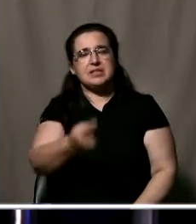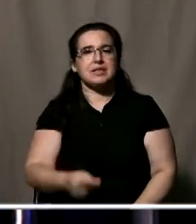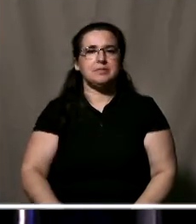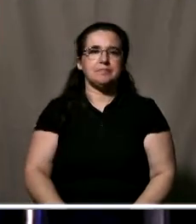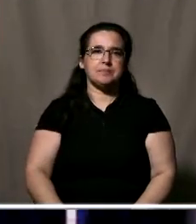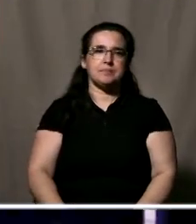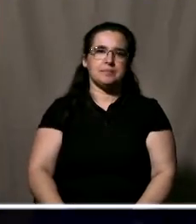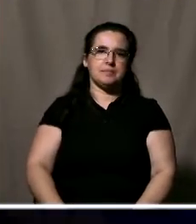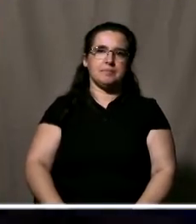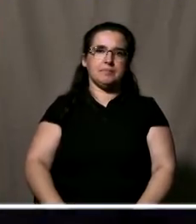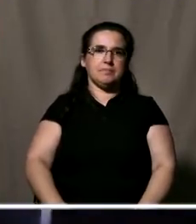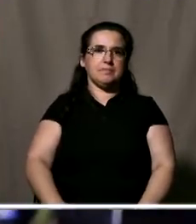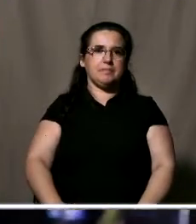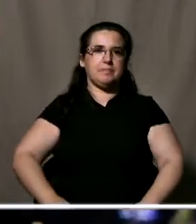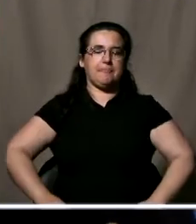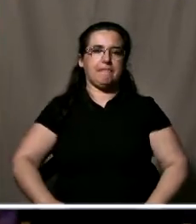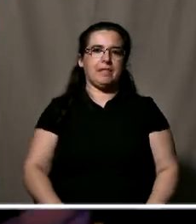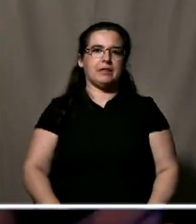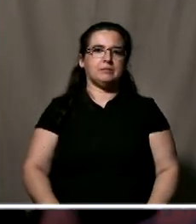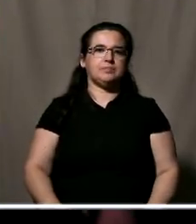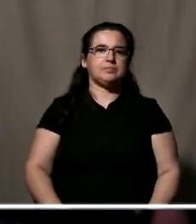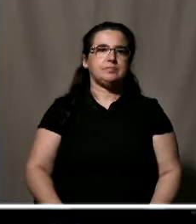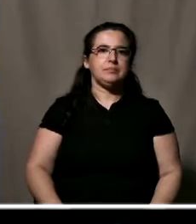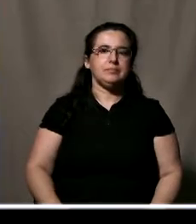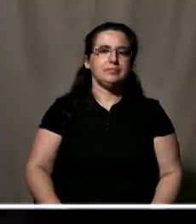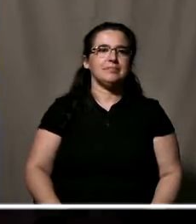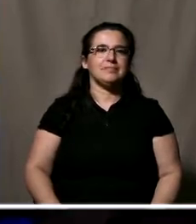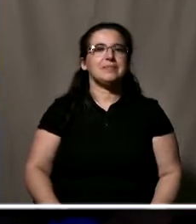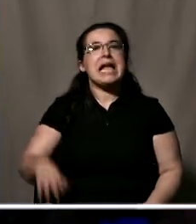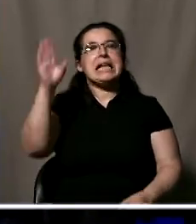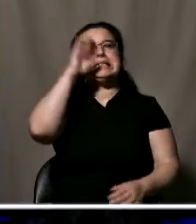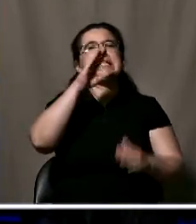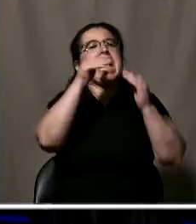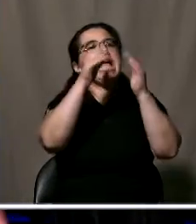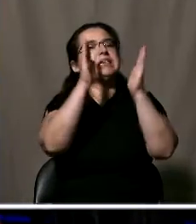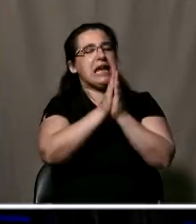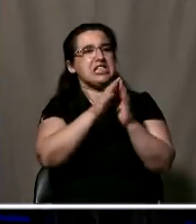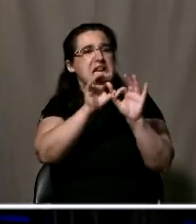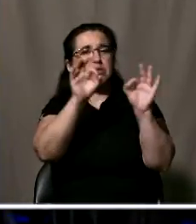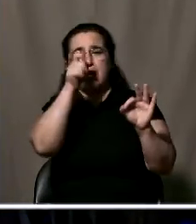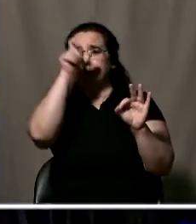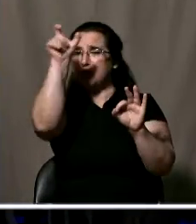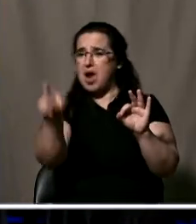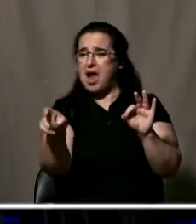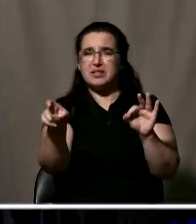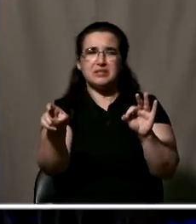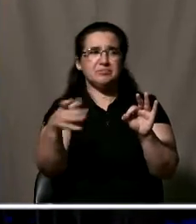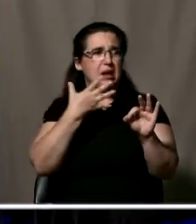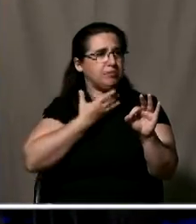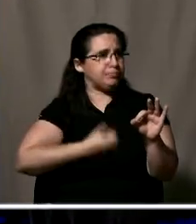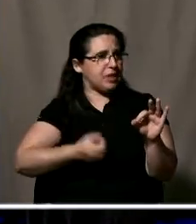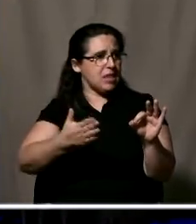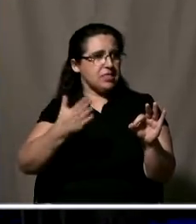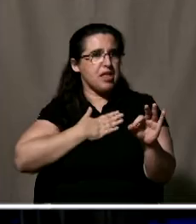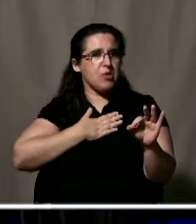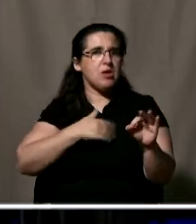what church is like, I don't want anything to do with those people are a bunch of hypocrites. Se a igreja é como aquela pessoa, eu não quero ter nada a ver com aquelas